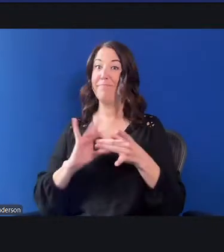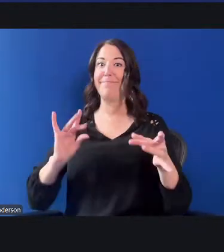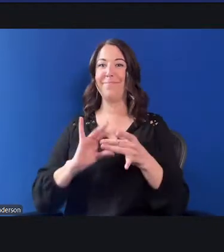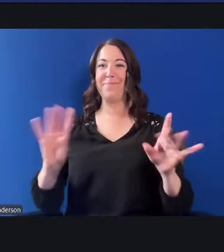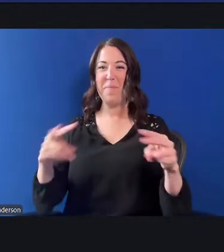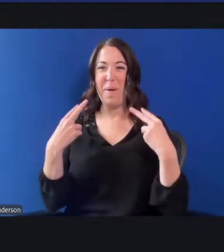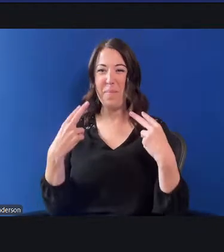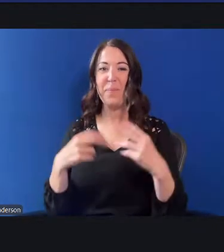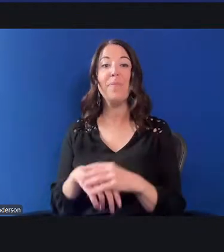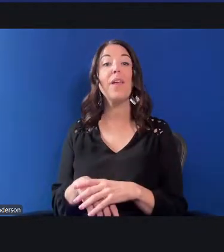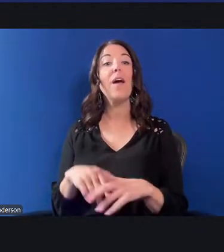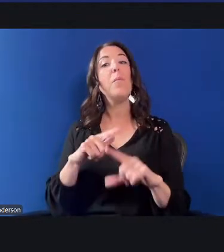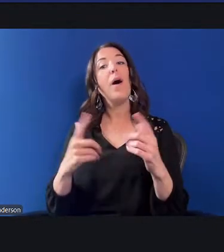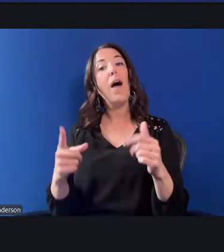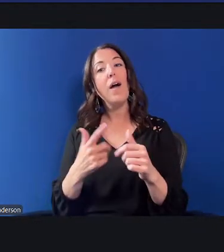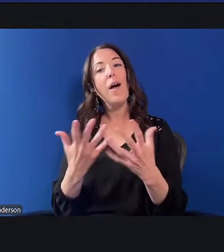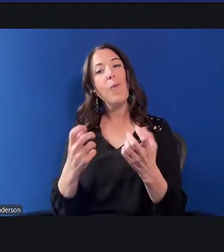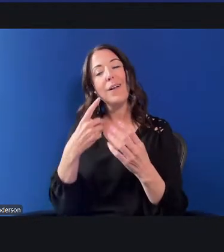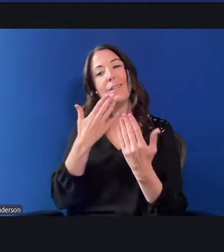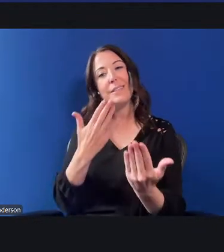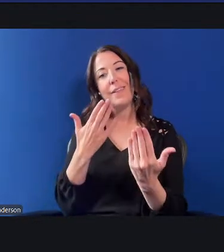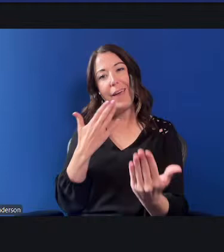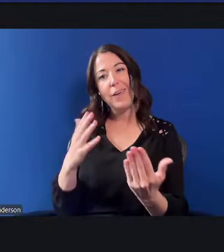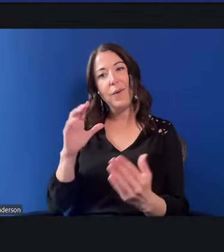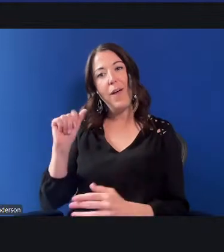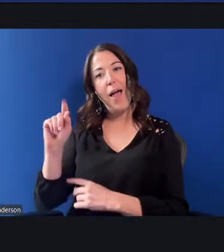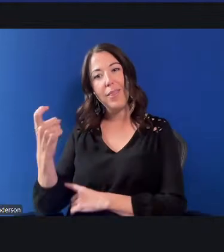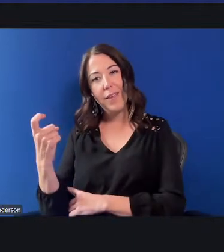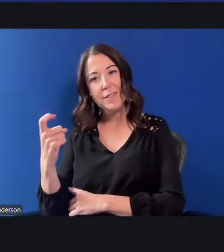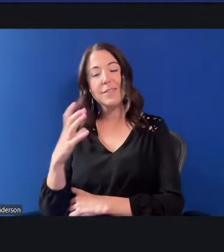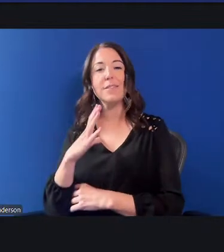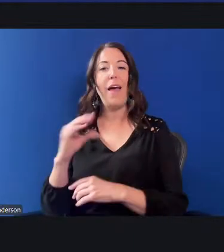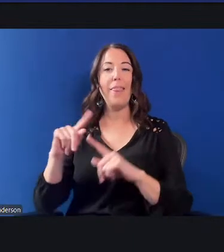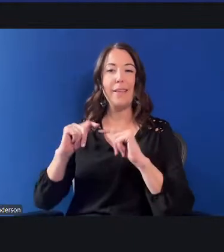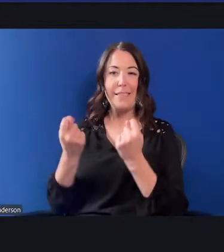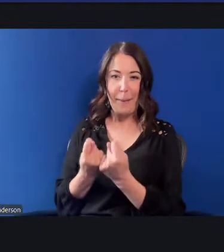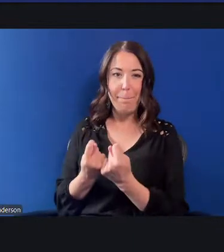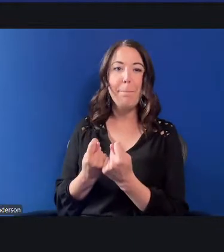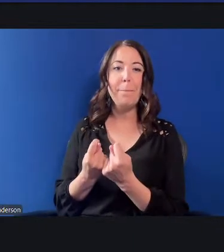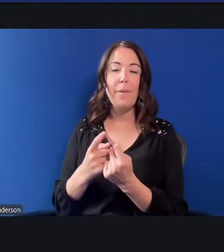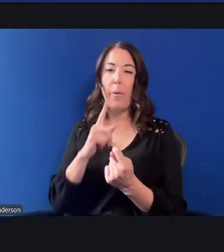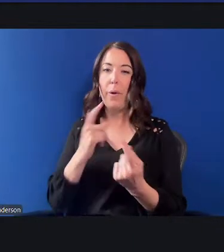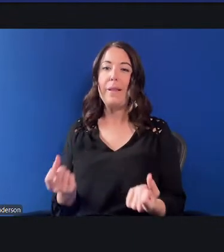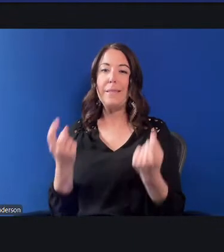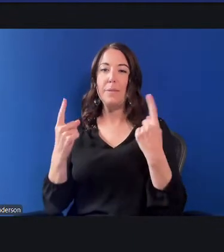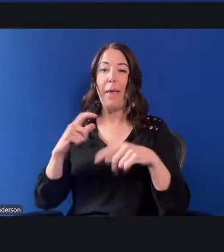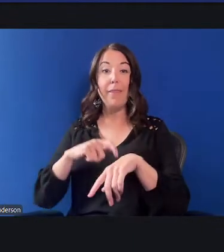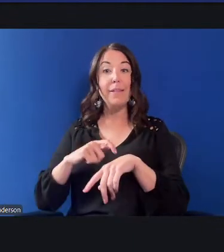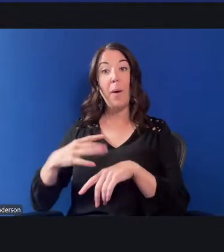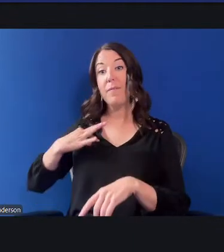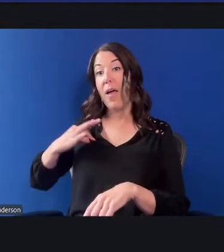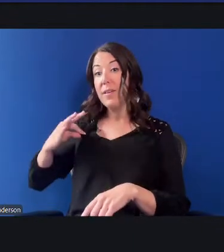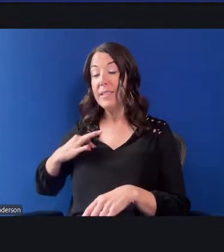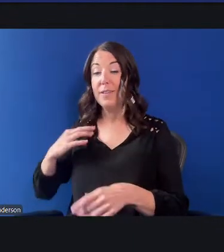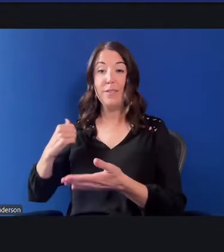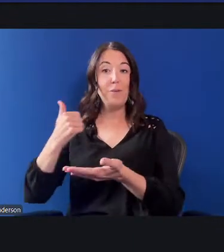first I want to say thanks to Alex and the whole team that spent the time, volunteered, and helped these